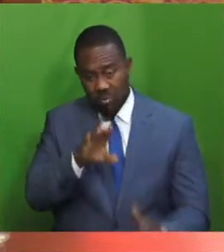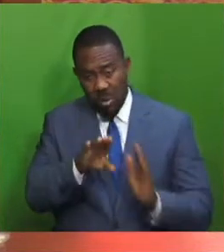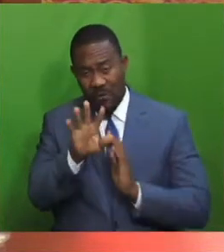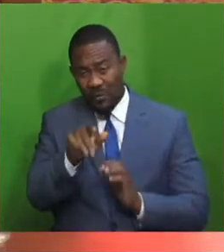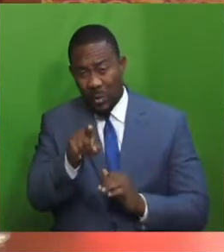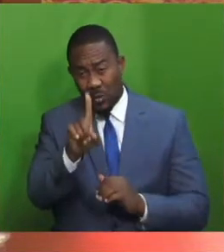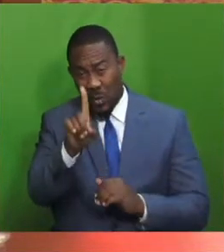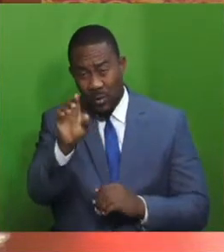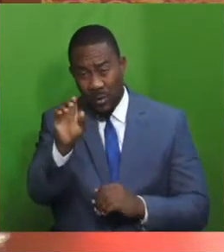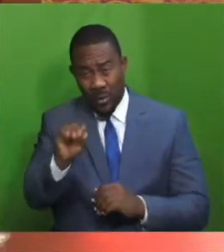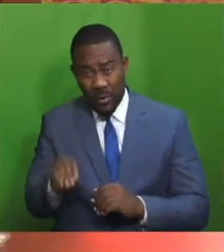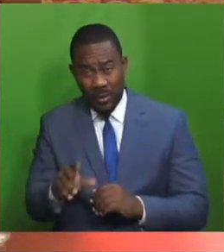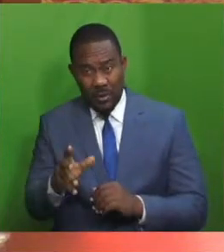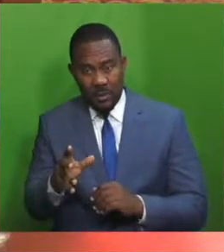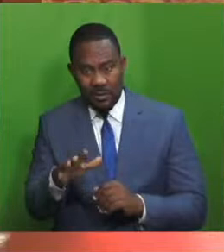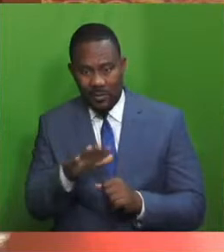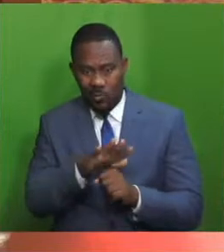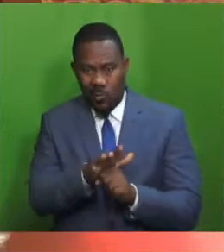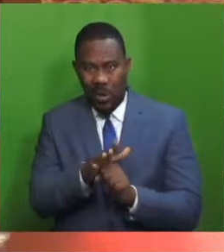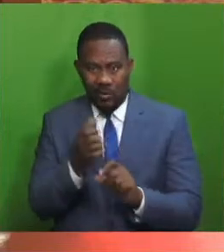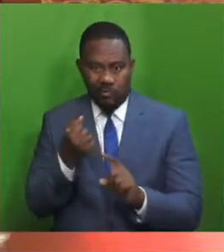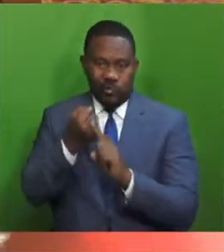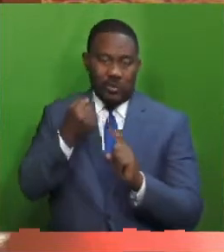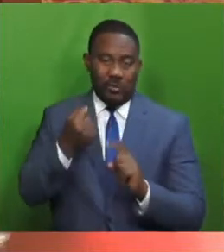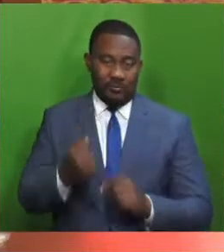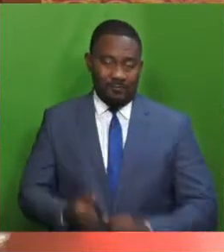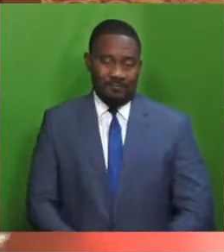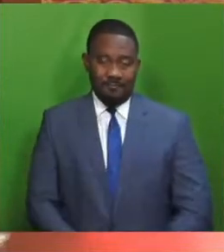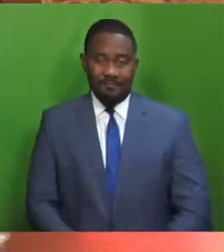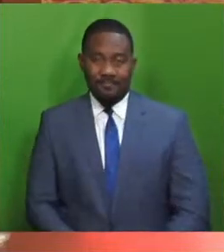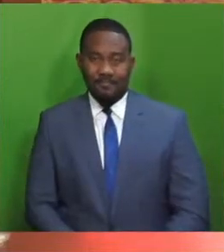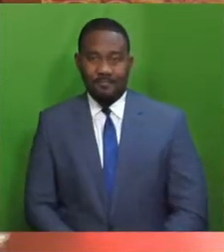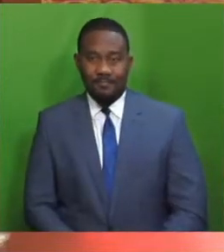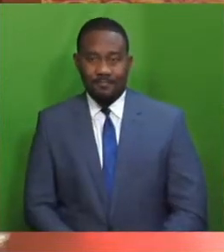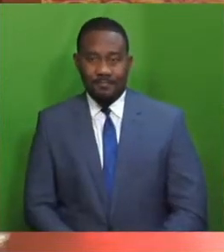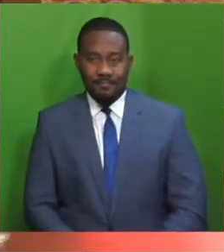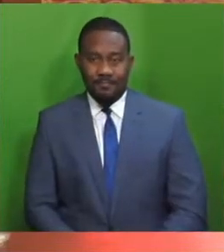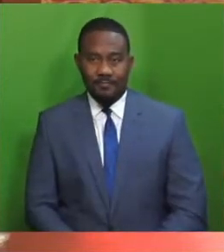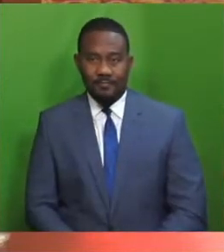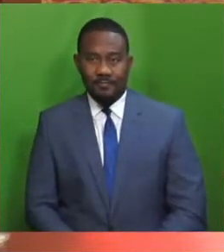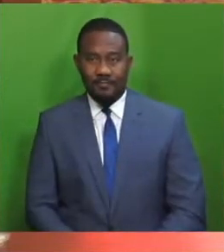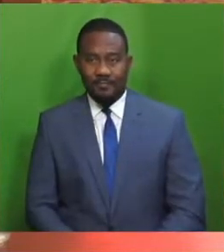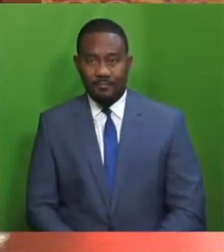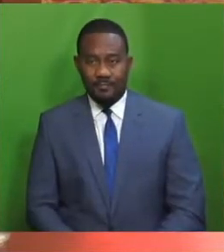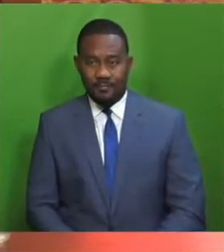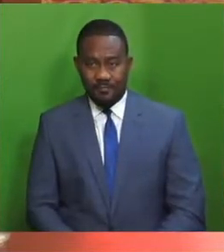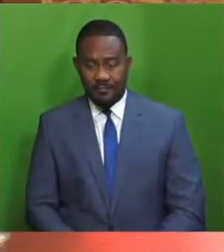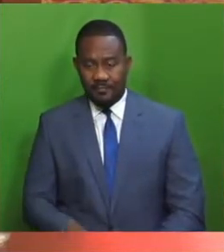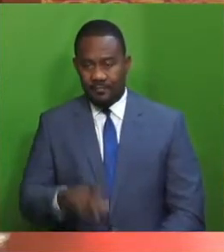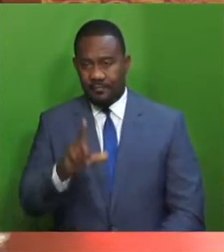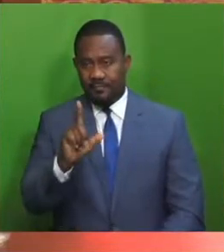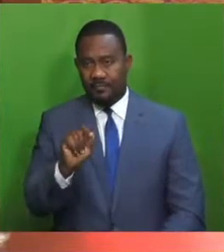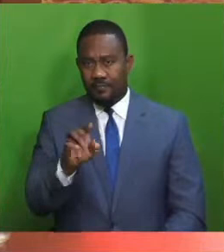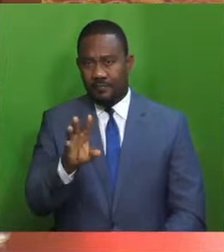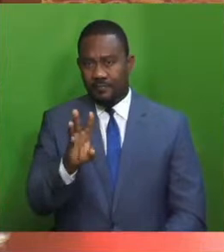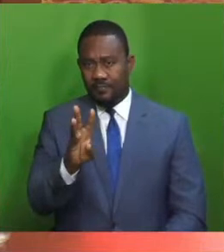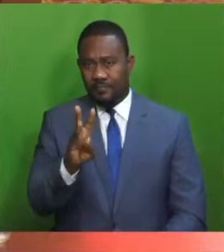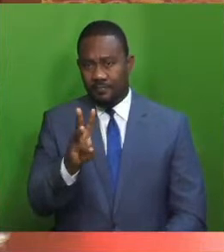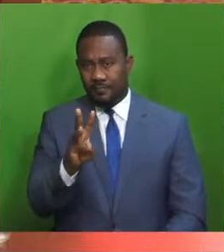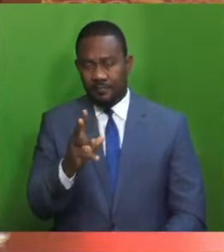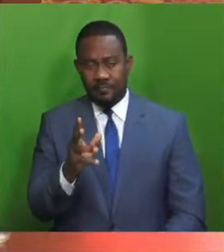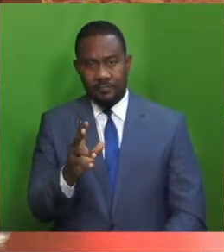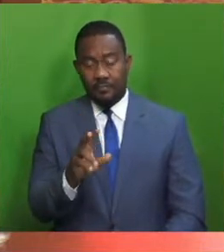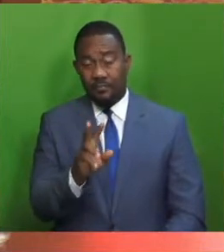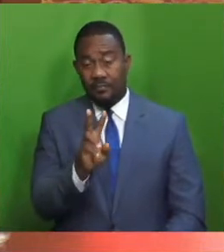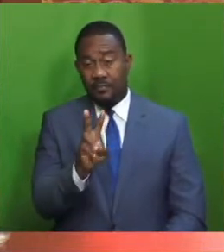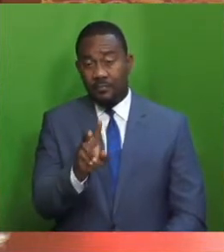5.1, but for the COVID. The Speaker, crops grew in 2016 at a mere